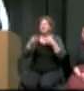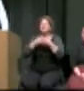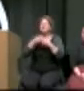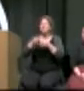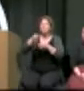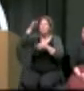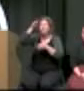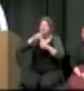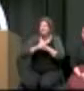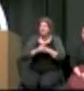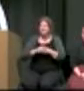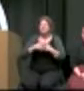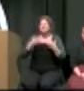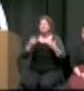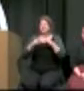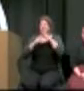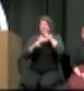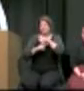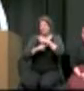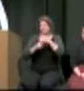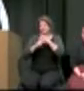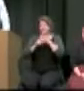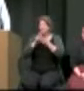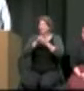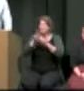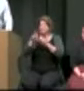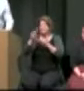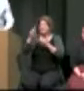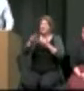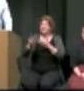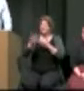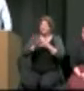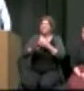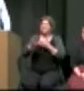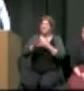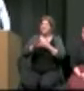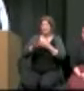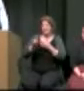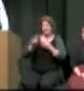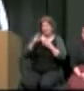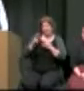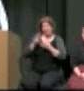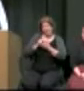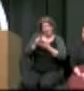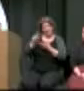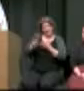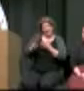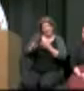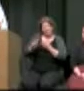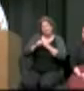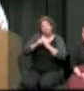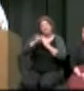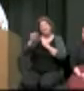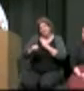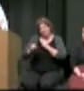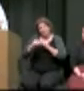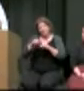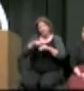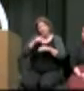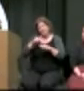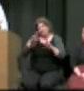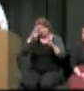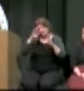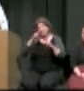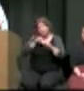this install of the bridge took us about 2.5 weeks. We were figuring more like 1.5 weeks. So it took us a little longer, but it